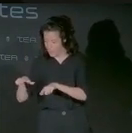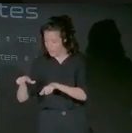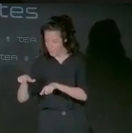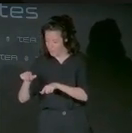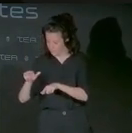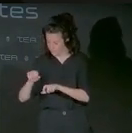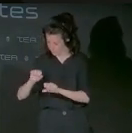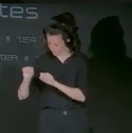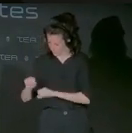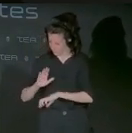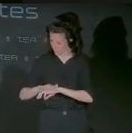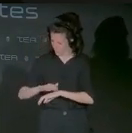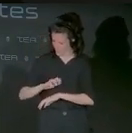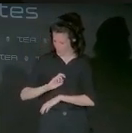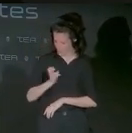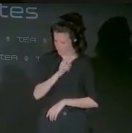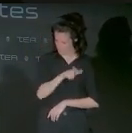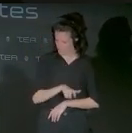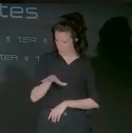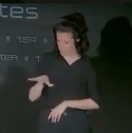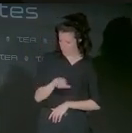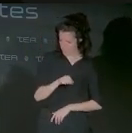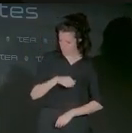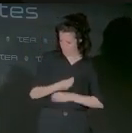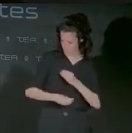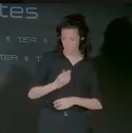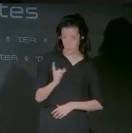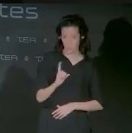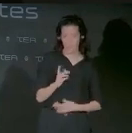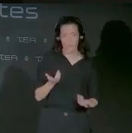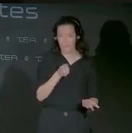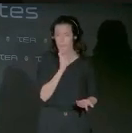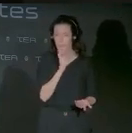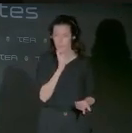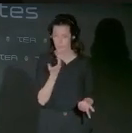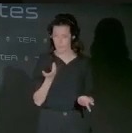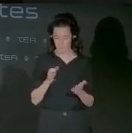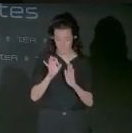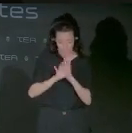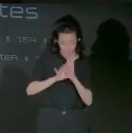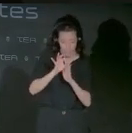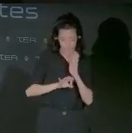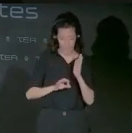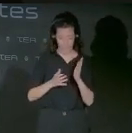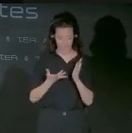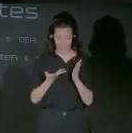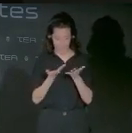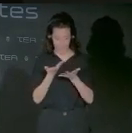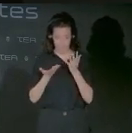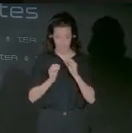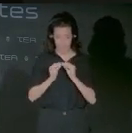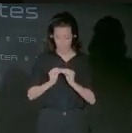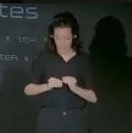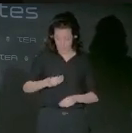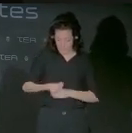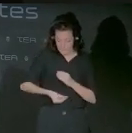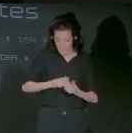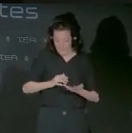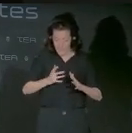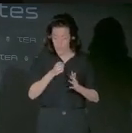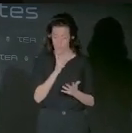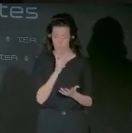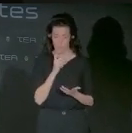people to do it? If not, then like how we will make sure that this virtual world is a virtual